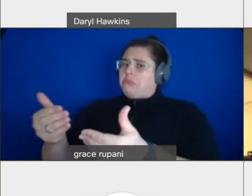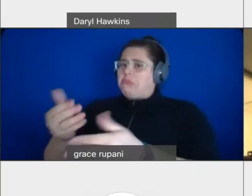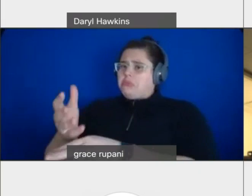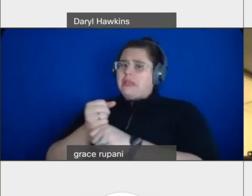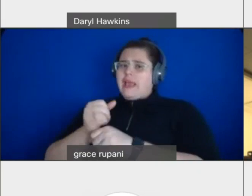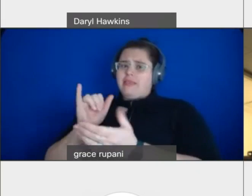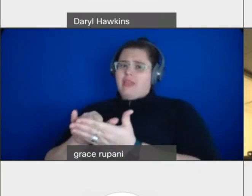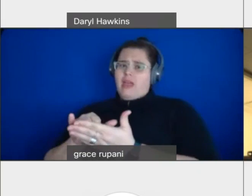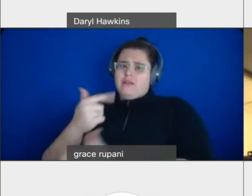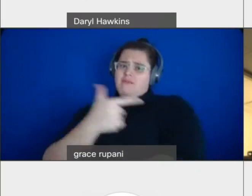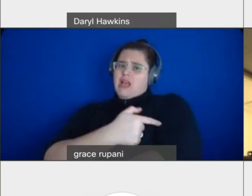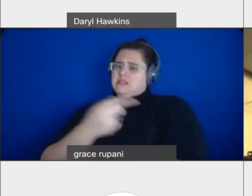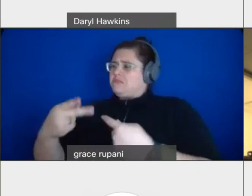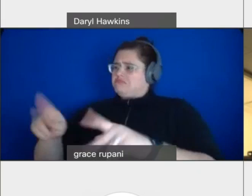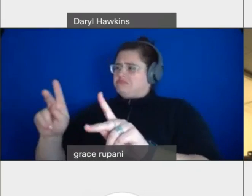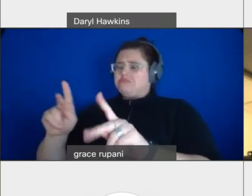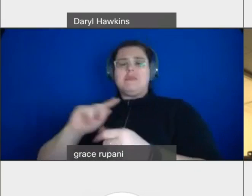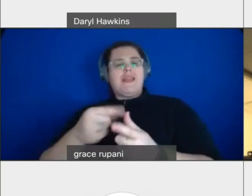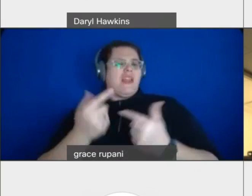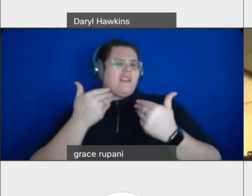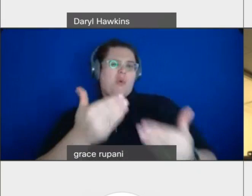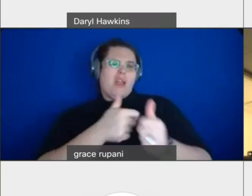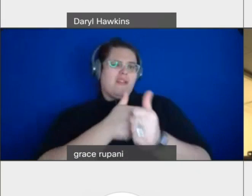COVID free, then go ahead and get it.